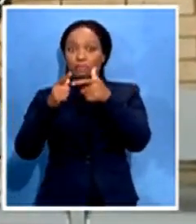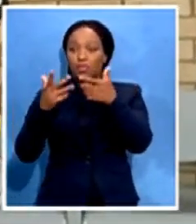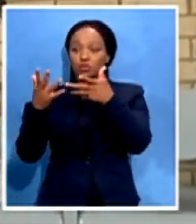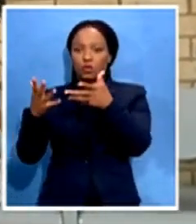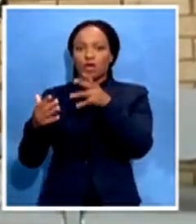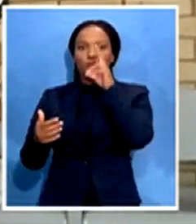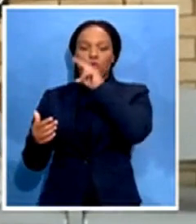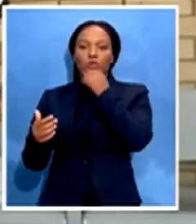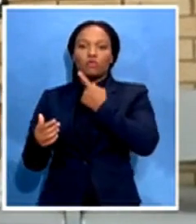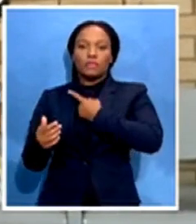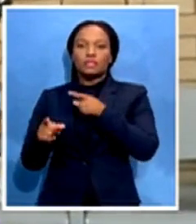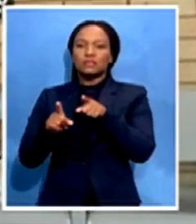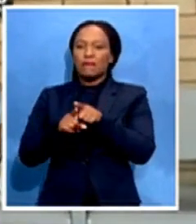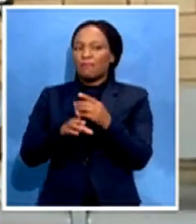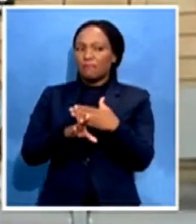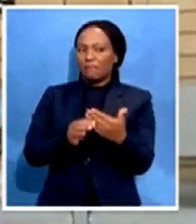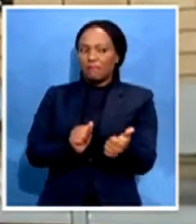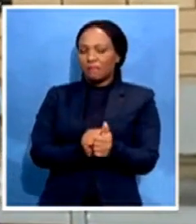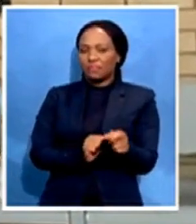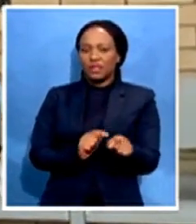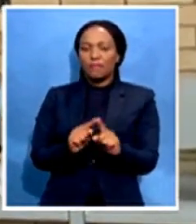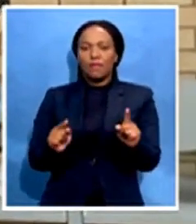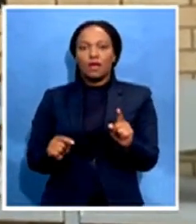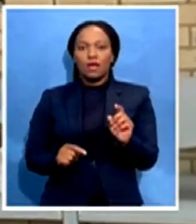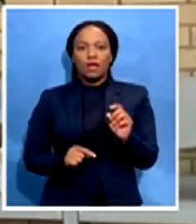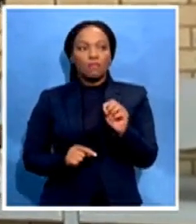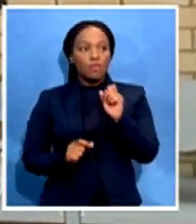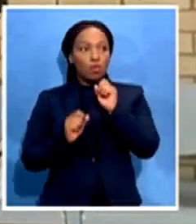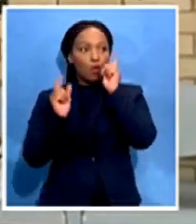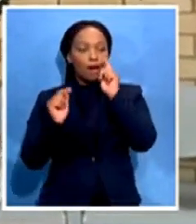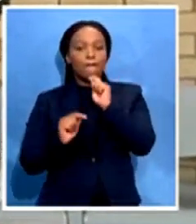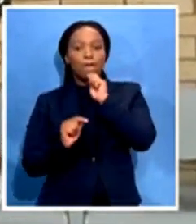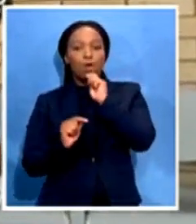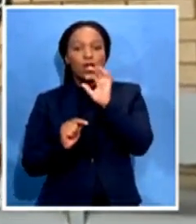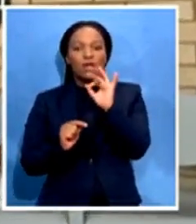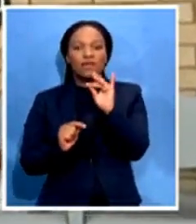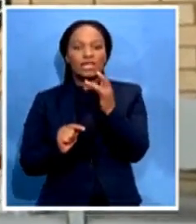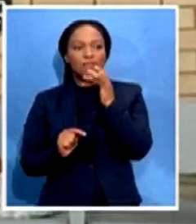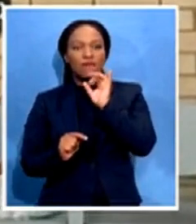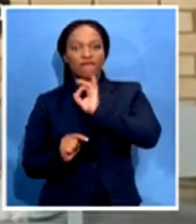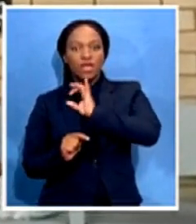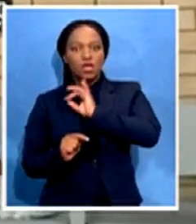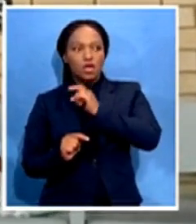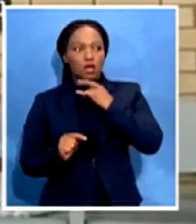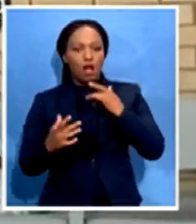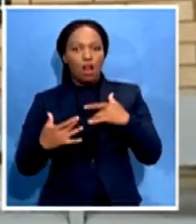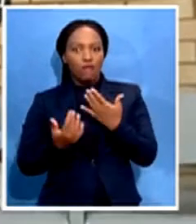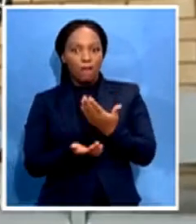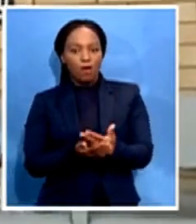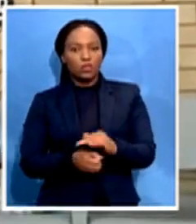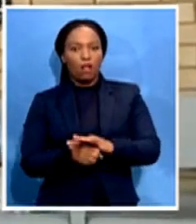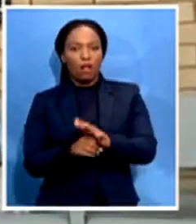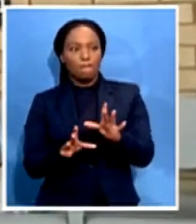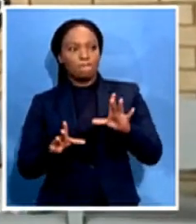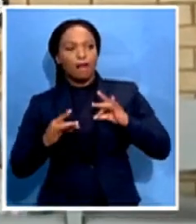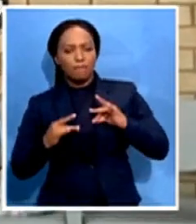didn't wake up fearing for my life on a daily basis thinking I might get coronavirus, because we know it can be beaten. And if you